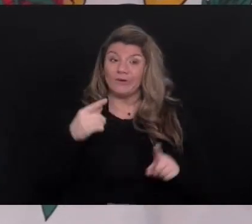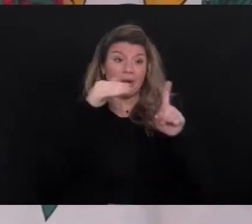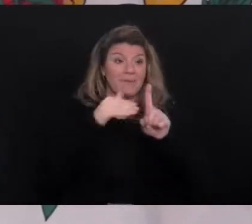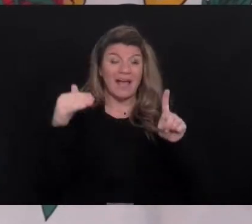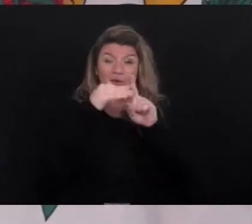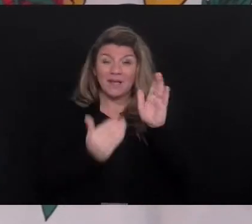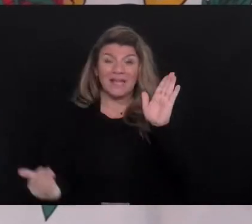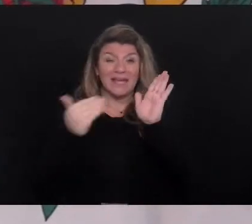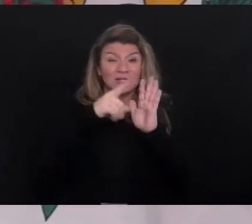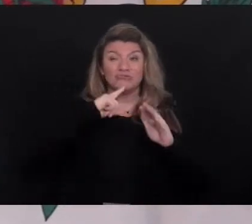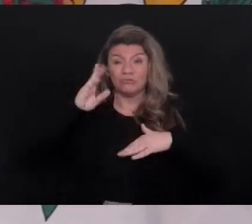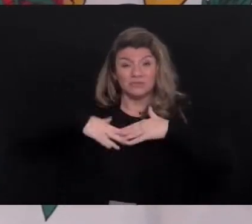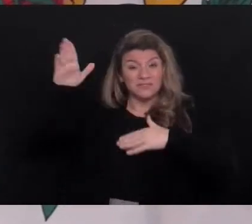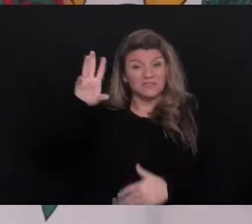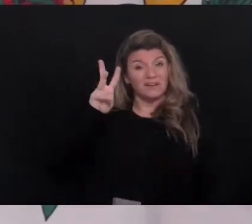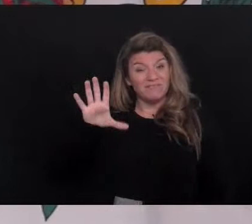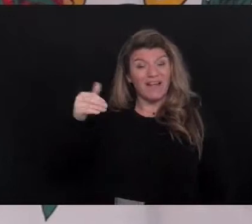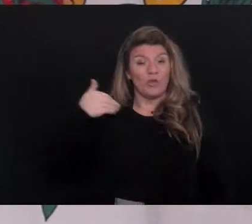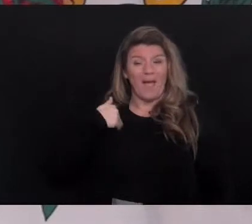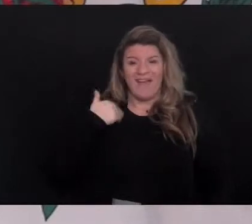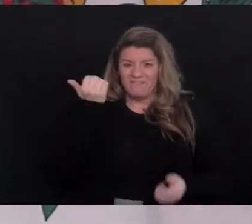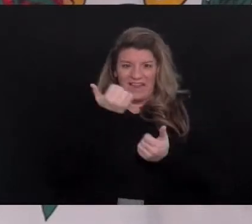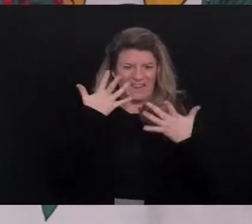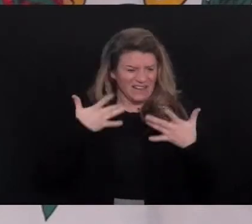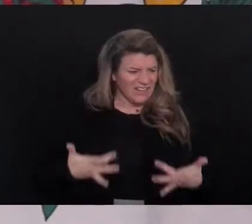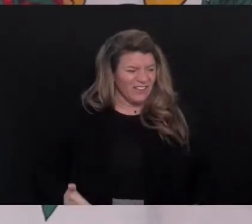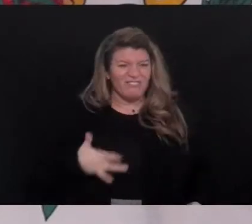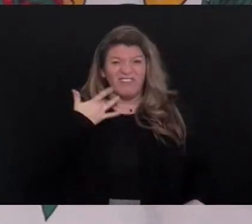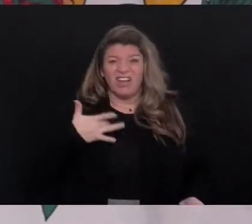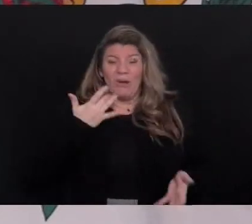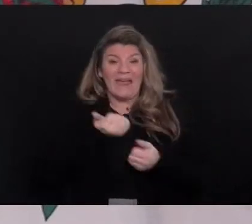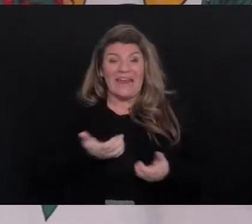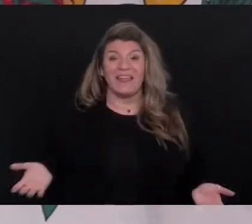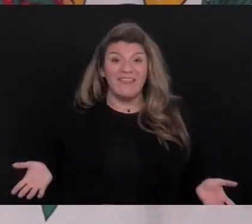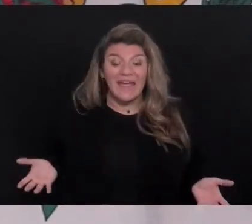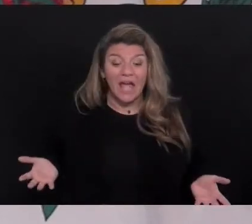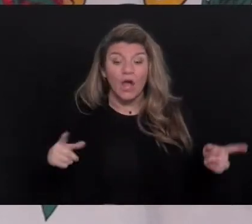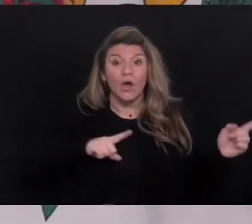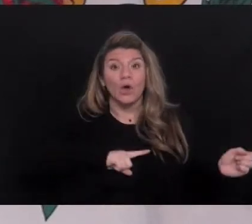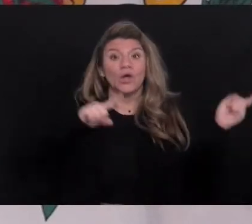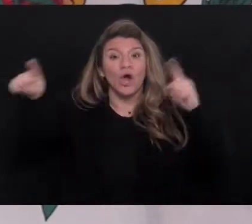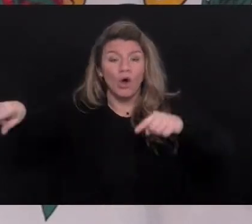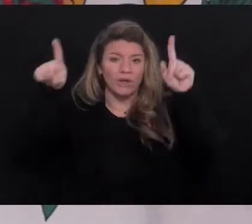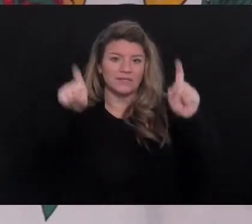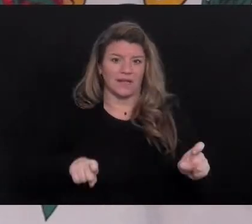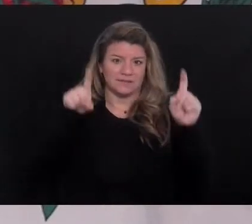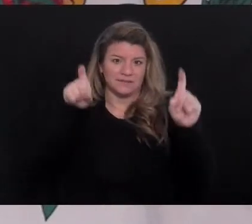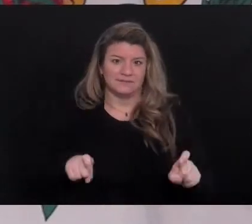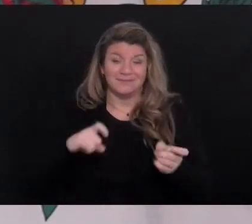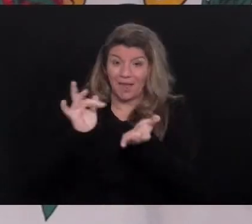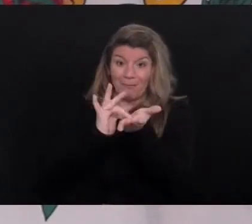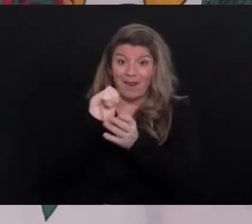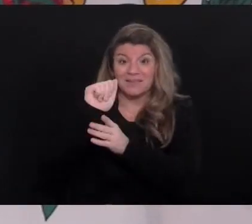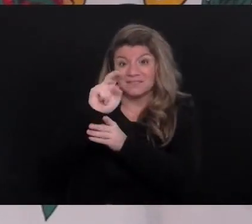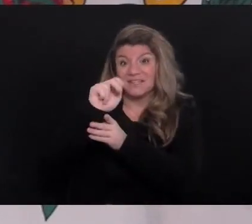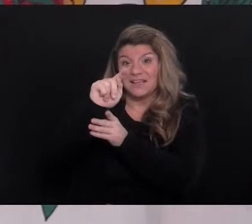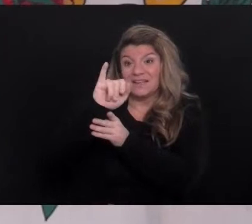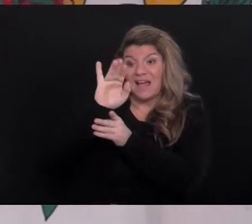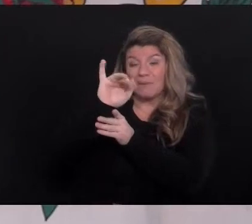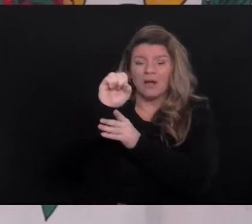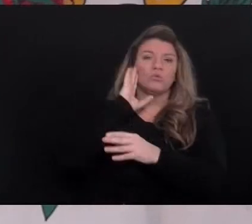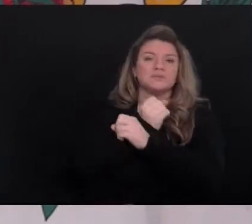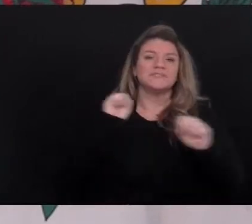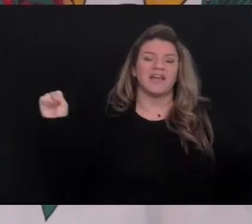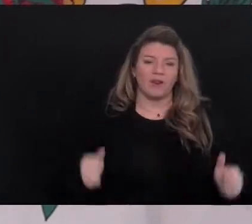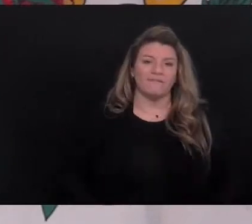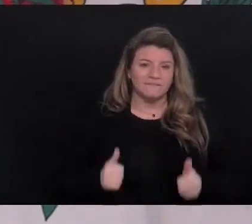you're 65 and older and you've got a symptom at all, get tested. The antibodies will save your life. You've got